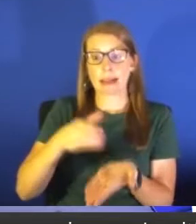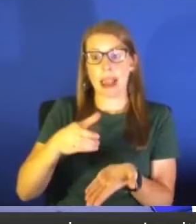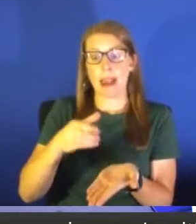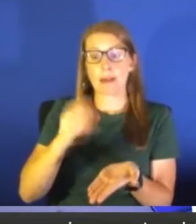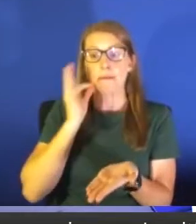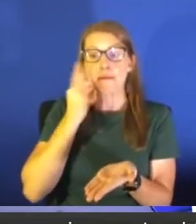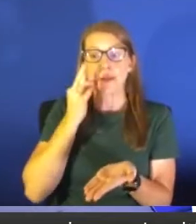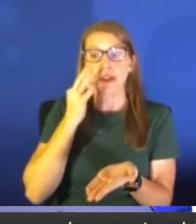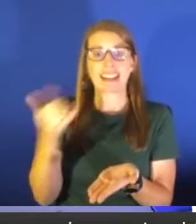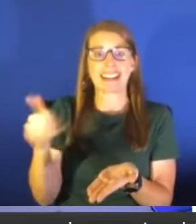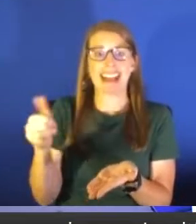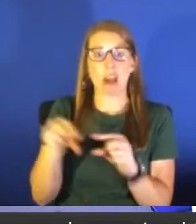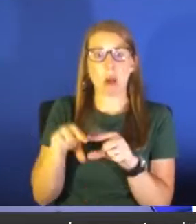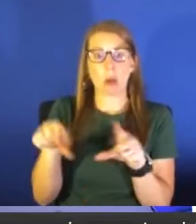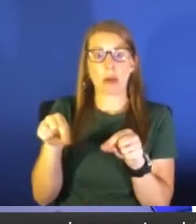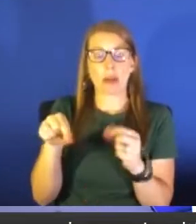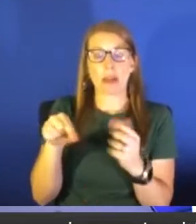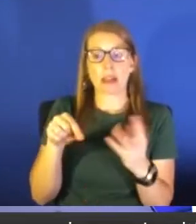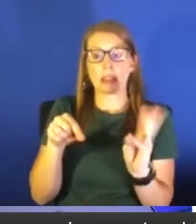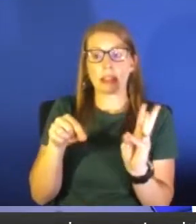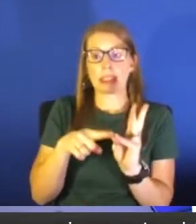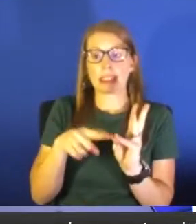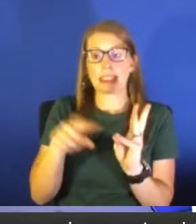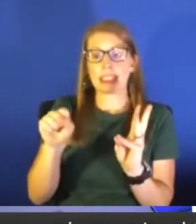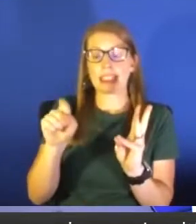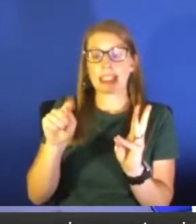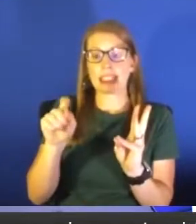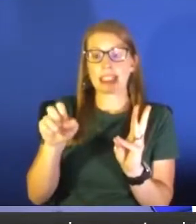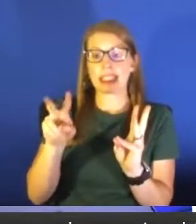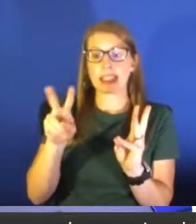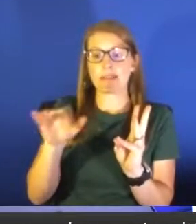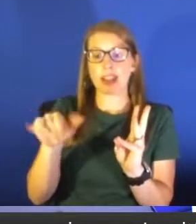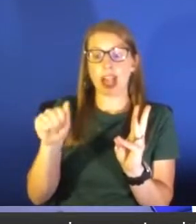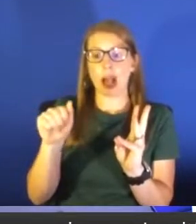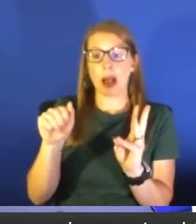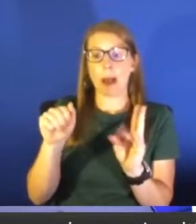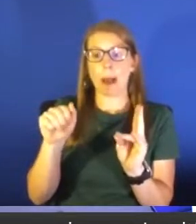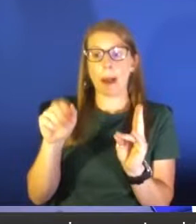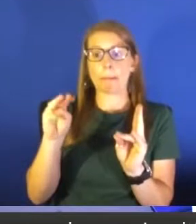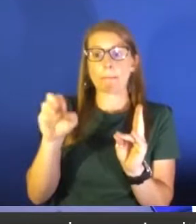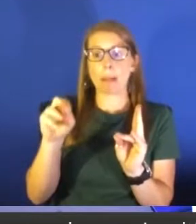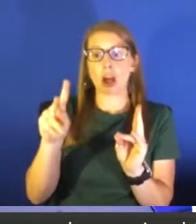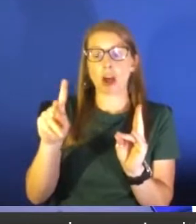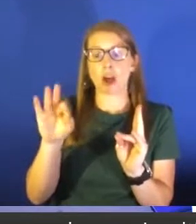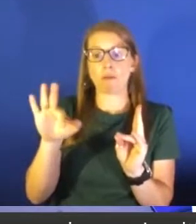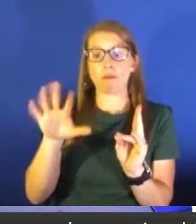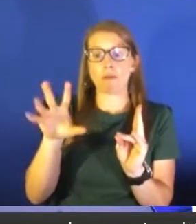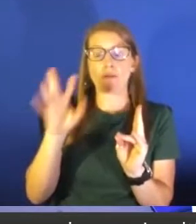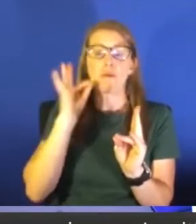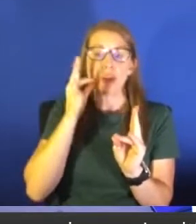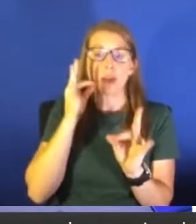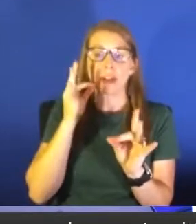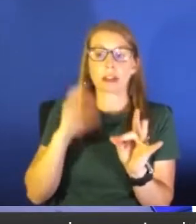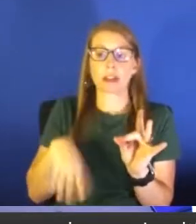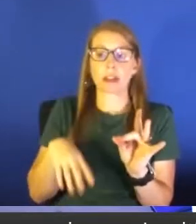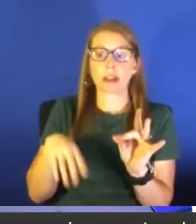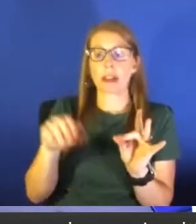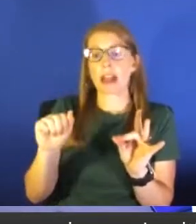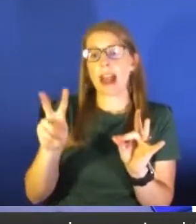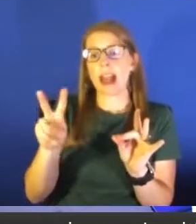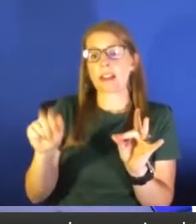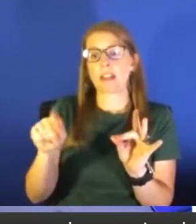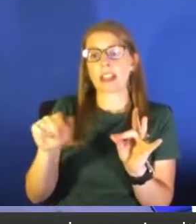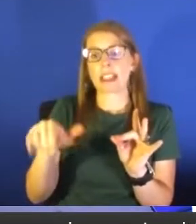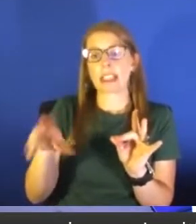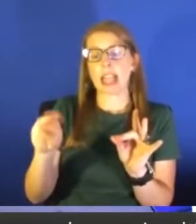yellow packet. And stevia is number 6, monk fruit, number 7. And the latest is advantame